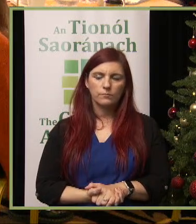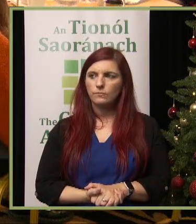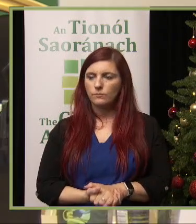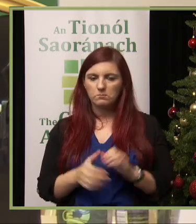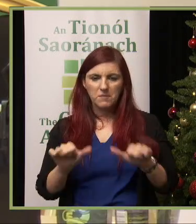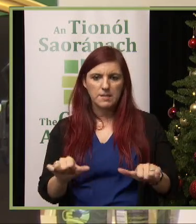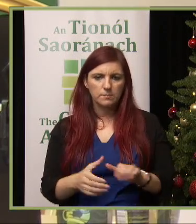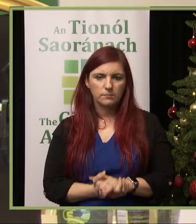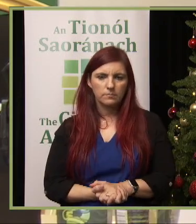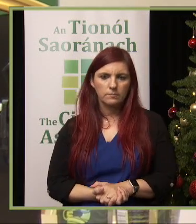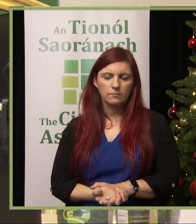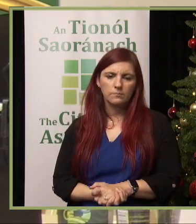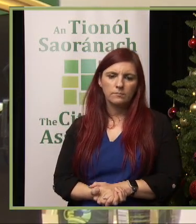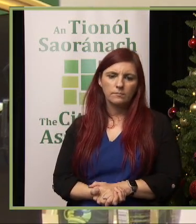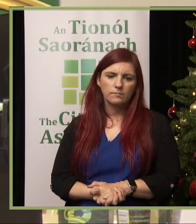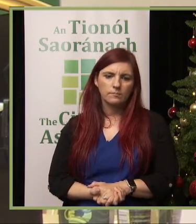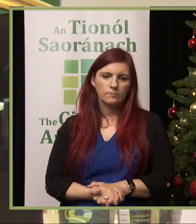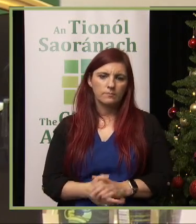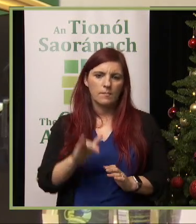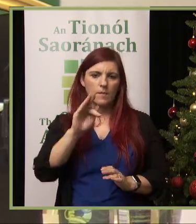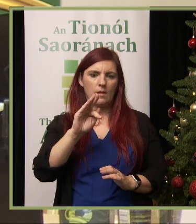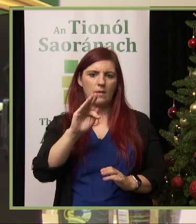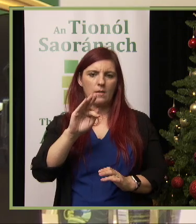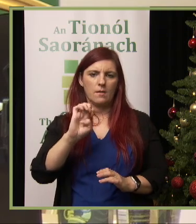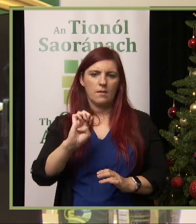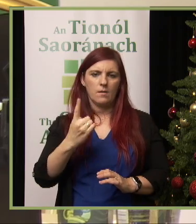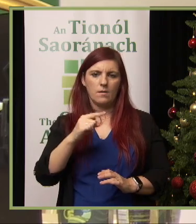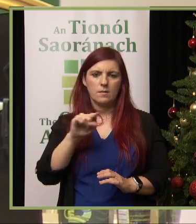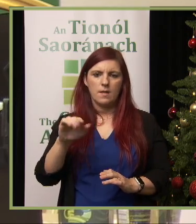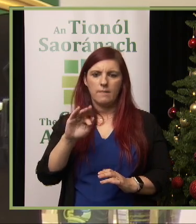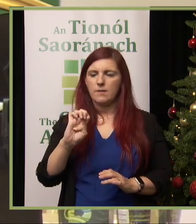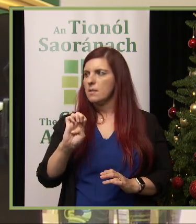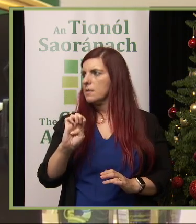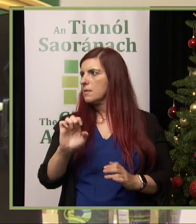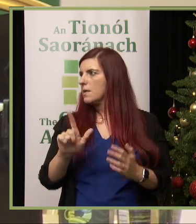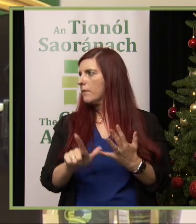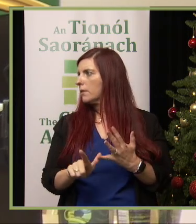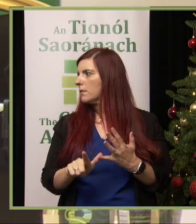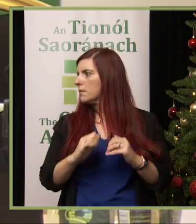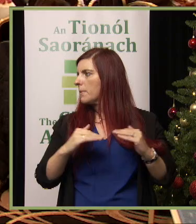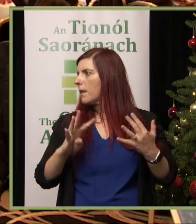passed. Okay, FE1 to FE7, table 9.